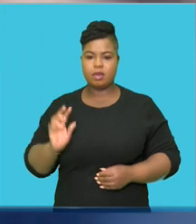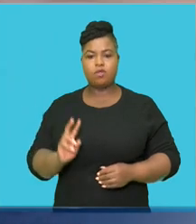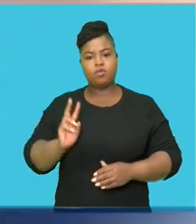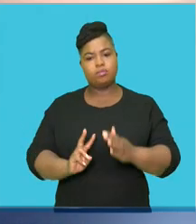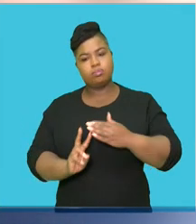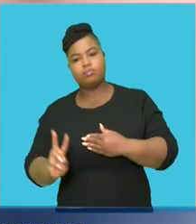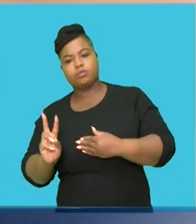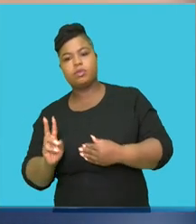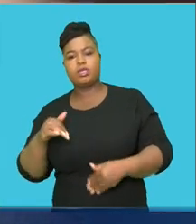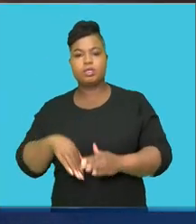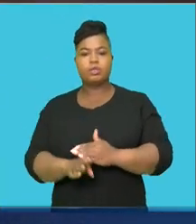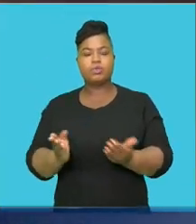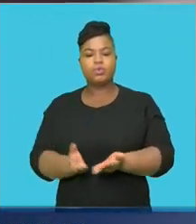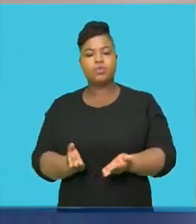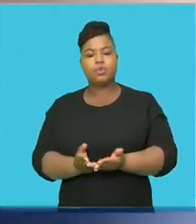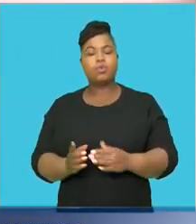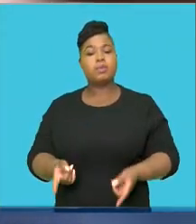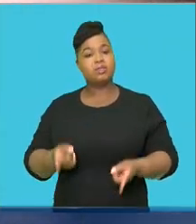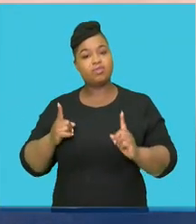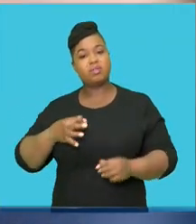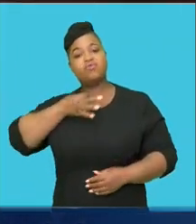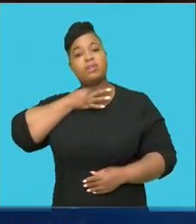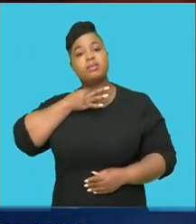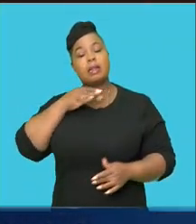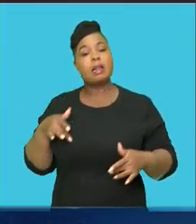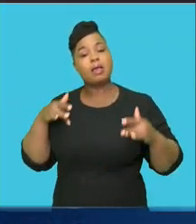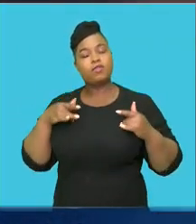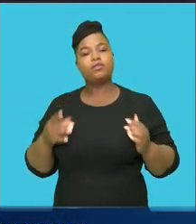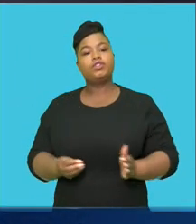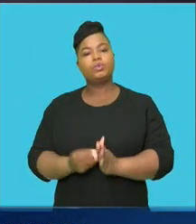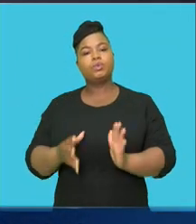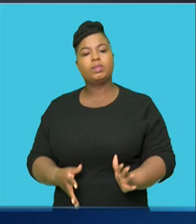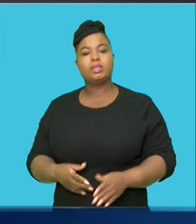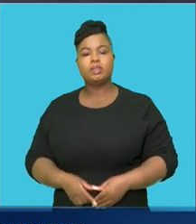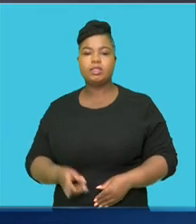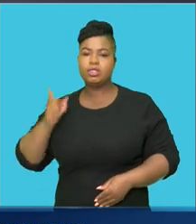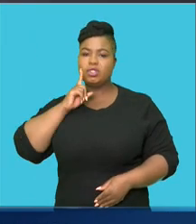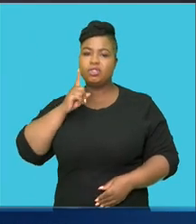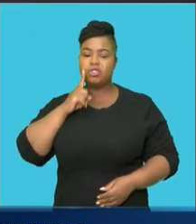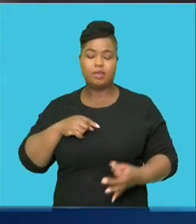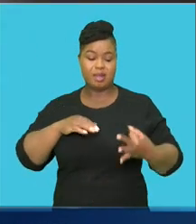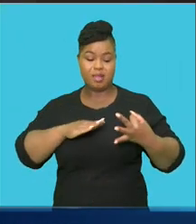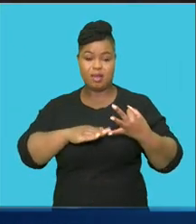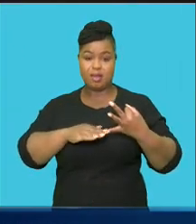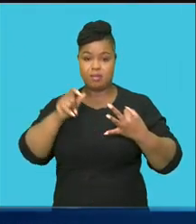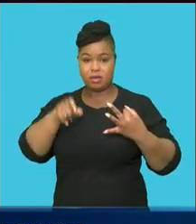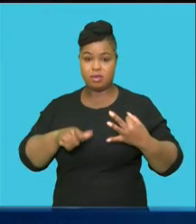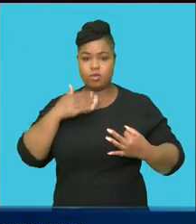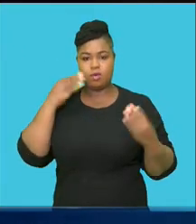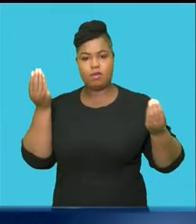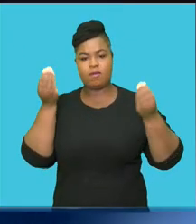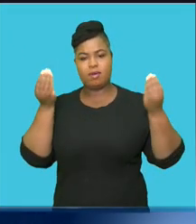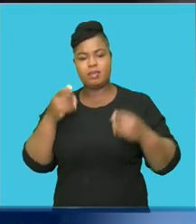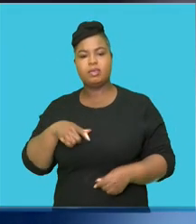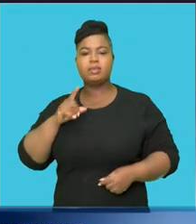sengu bundlo bongela ubu miboti cha la nabafundi om nyegwe sista tungumfundis o wazwa yu emzans afrika